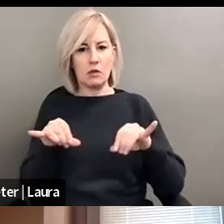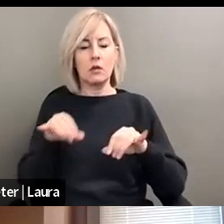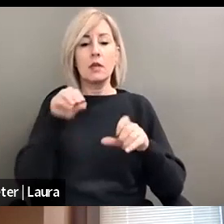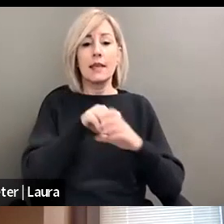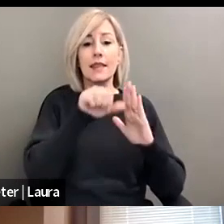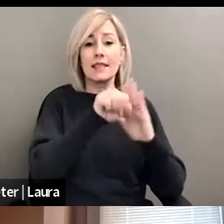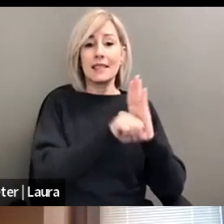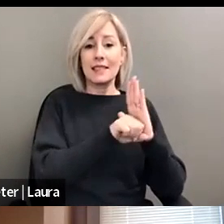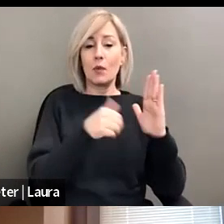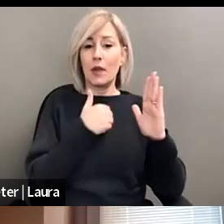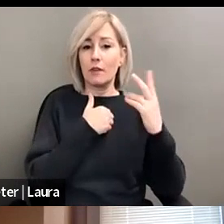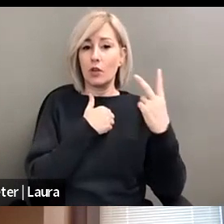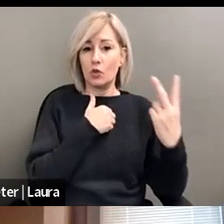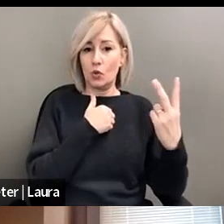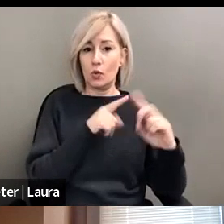state, we kind of have two different